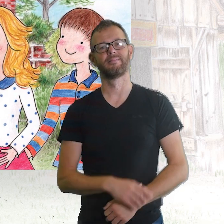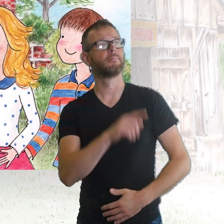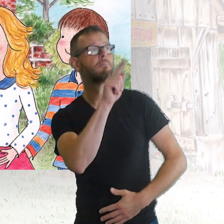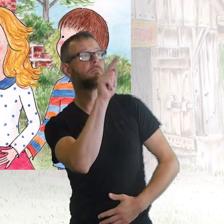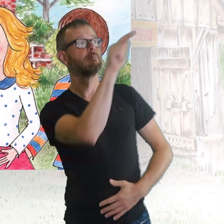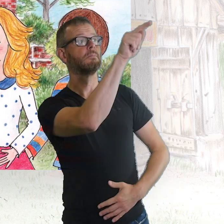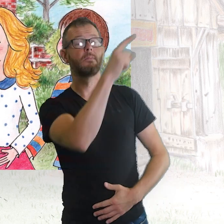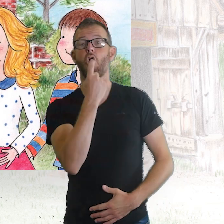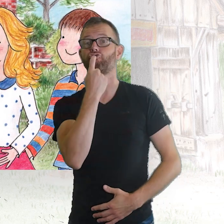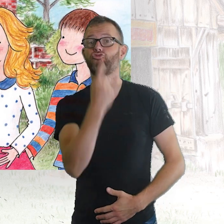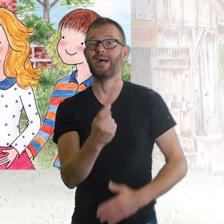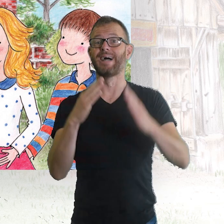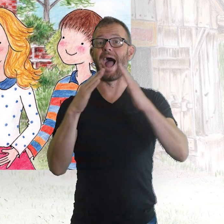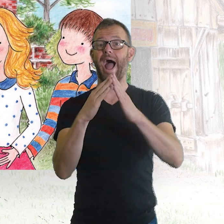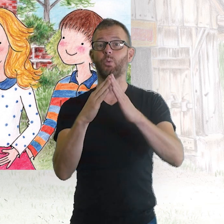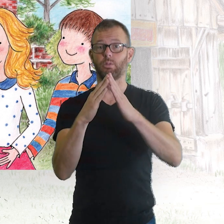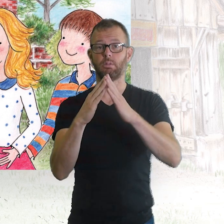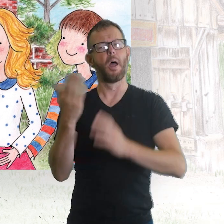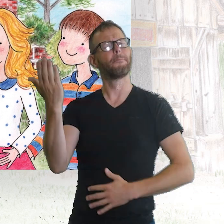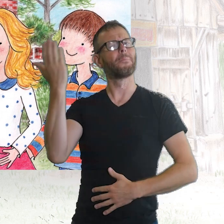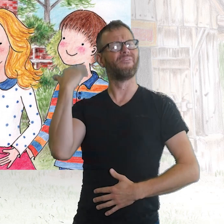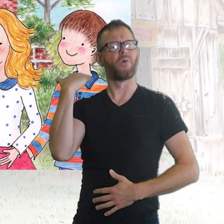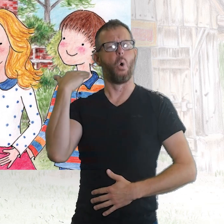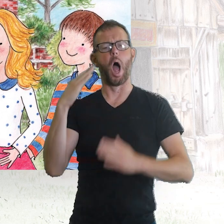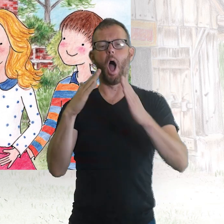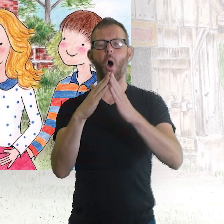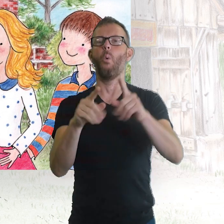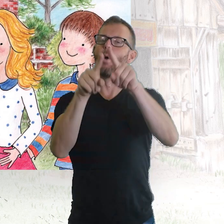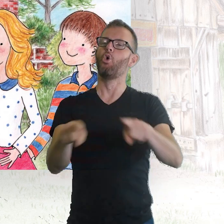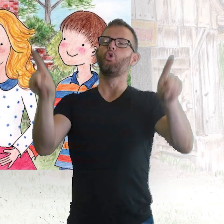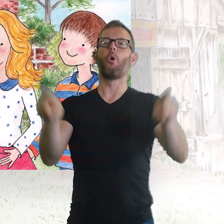The Red House was the home to composer Benjamin Britten.